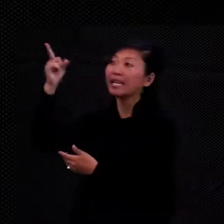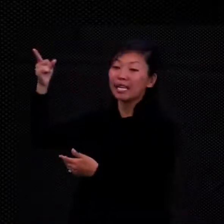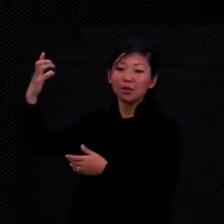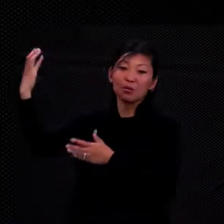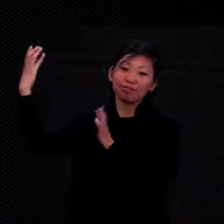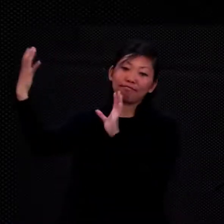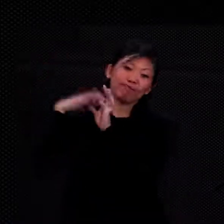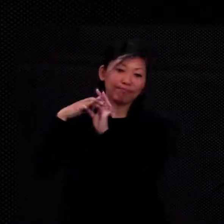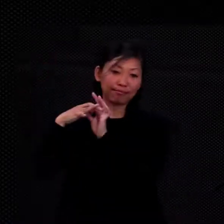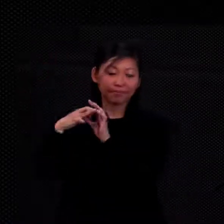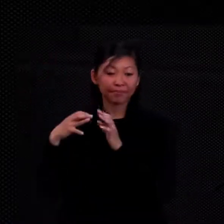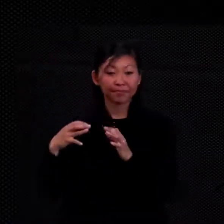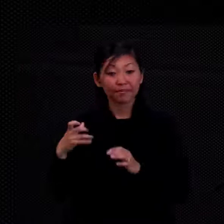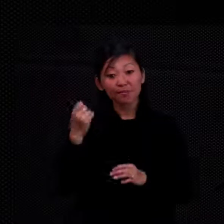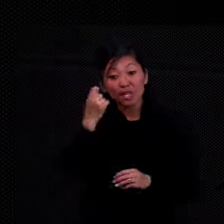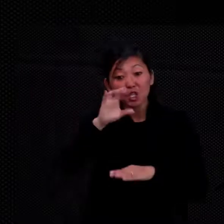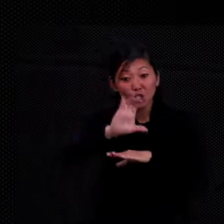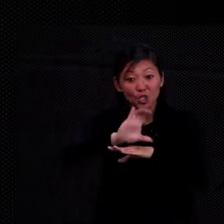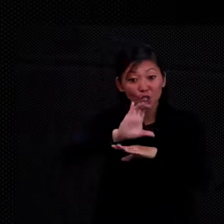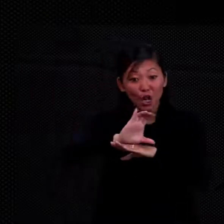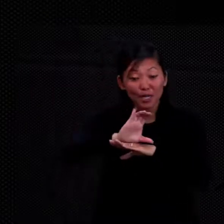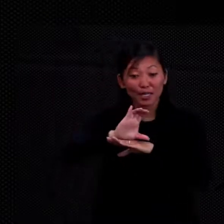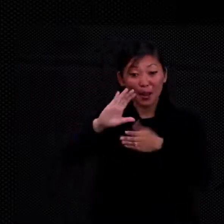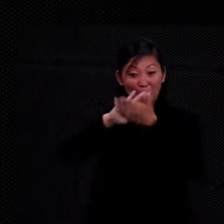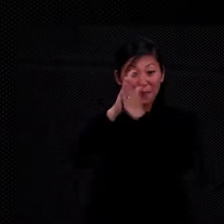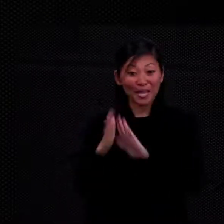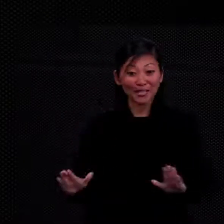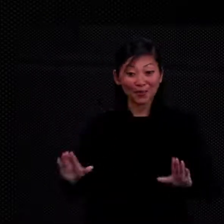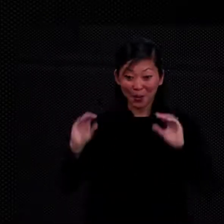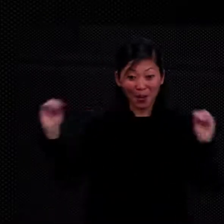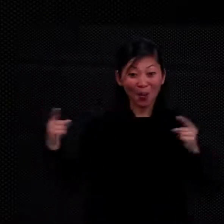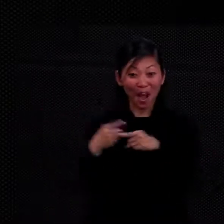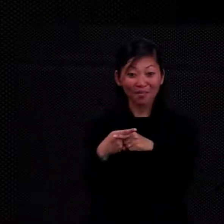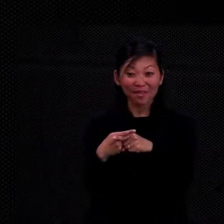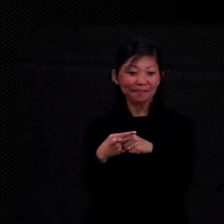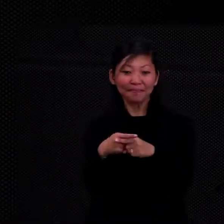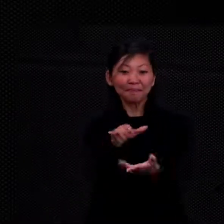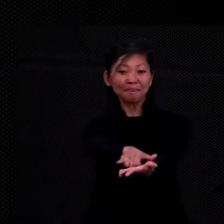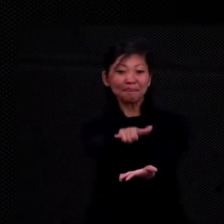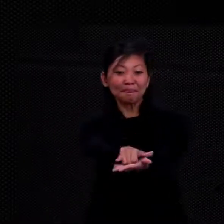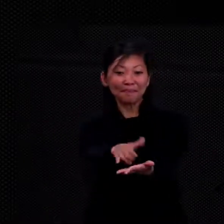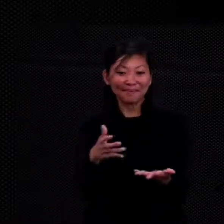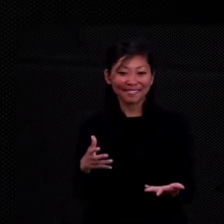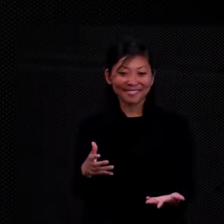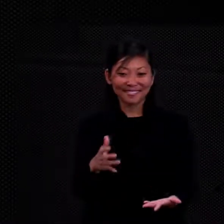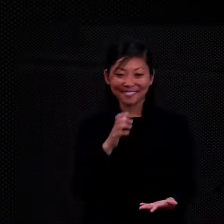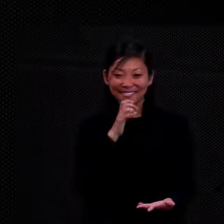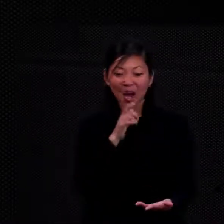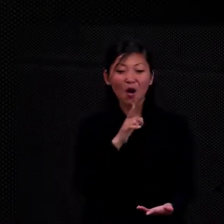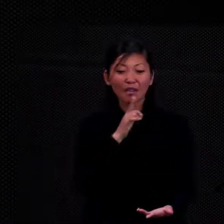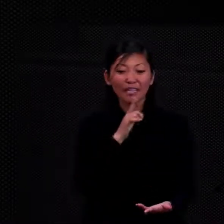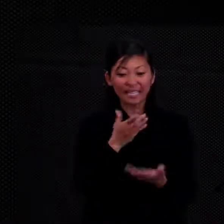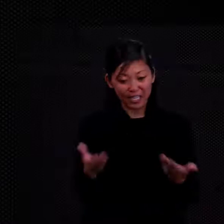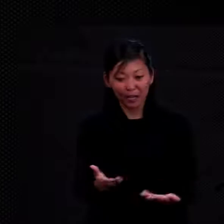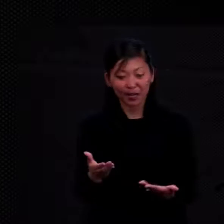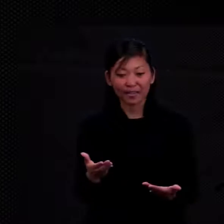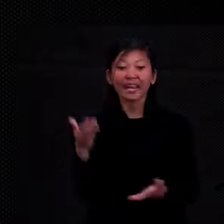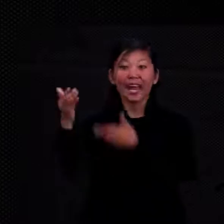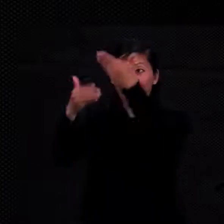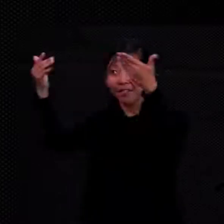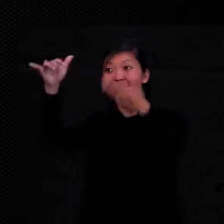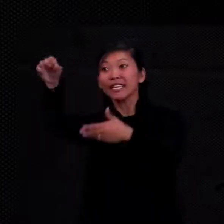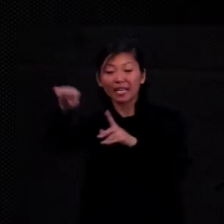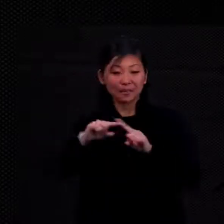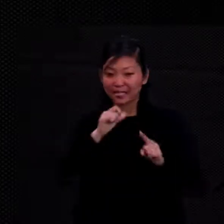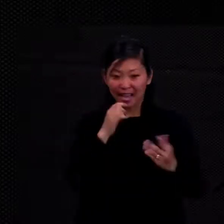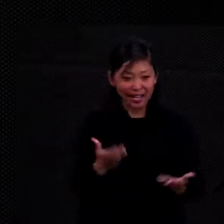conflict. Such a thing does not exist on this side of heaven. But what I can promise you is a group of people that will humbly do the hard work